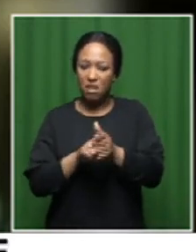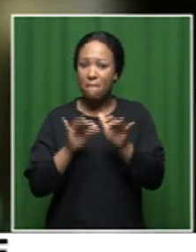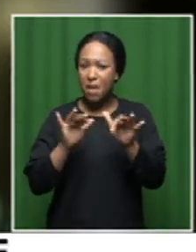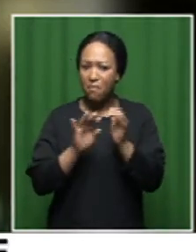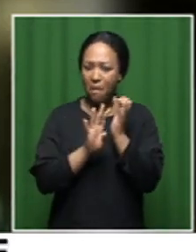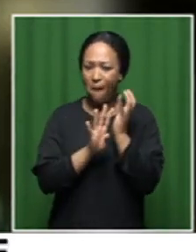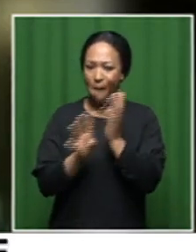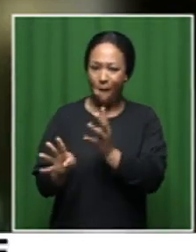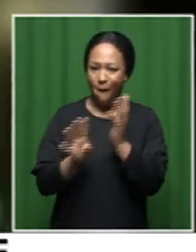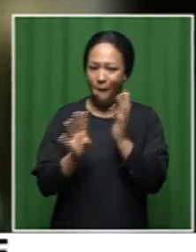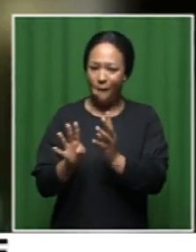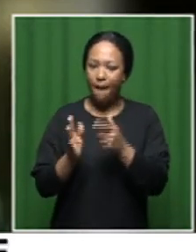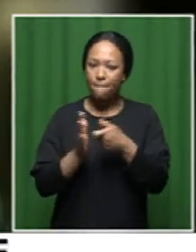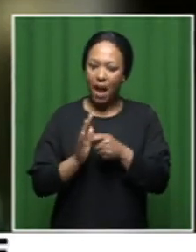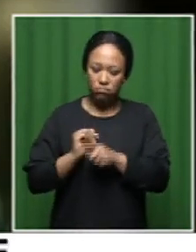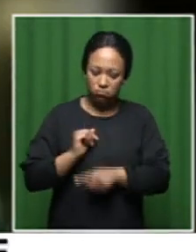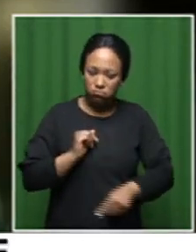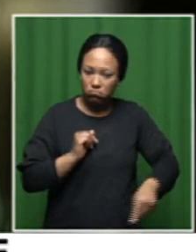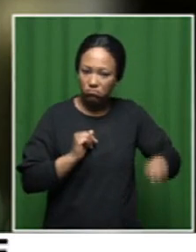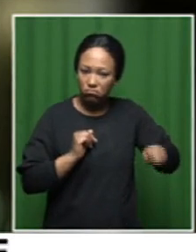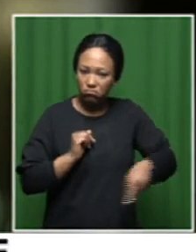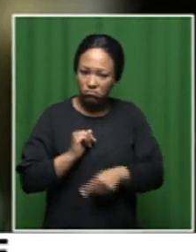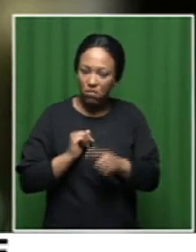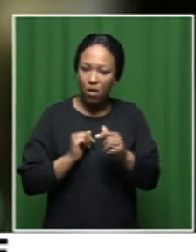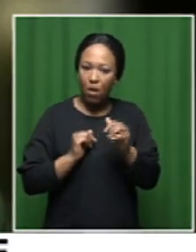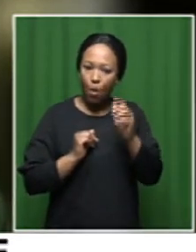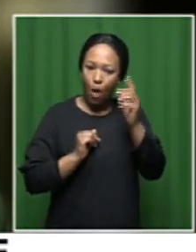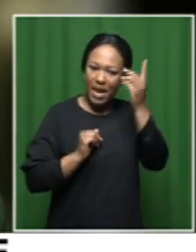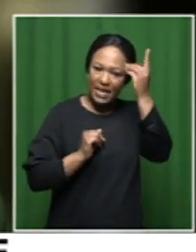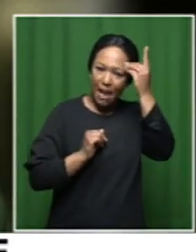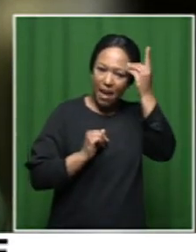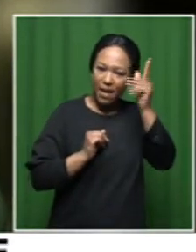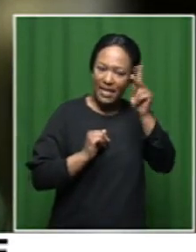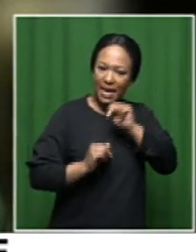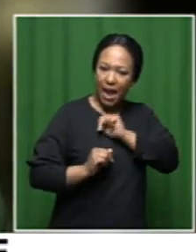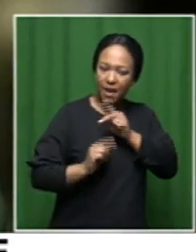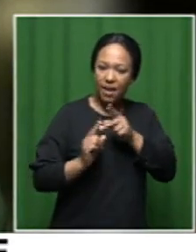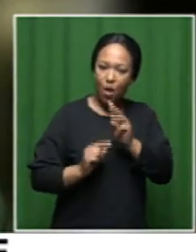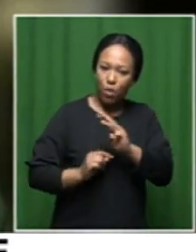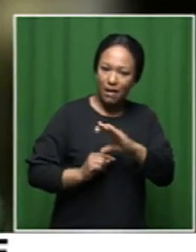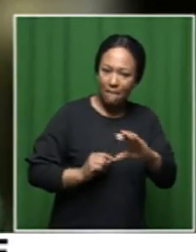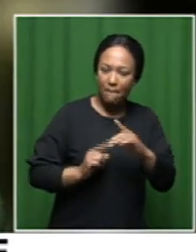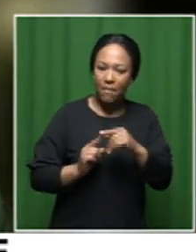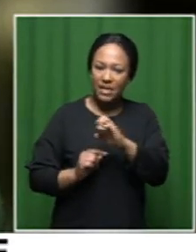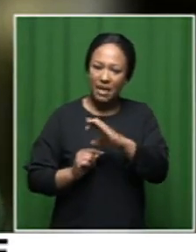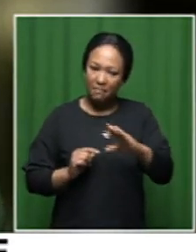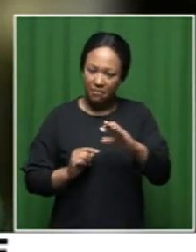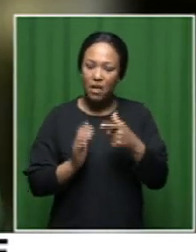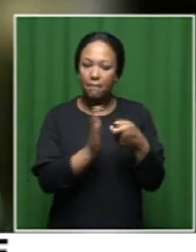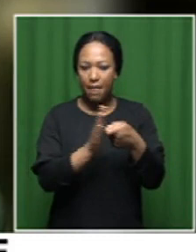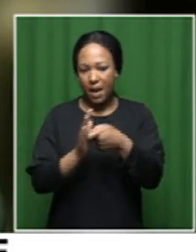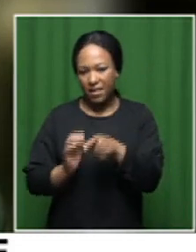coming down to the coast and looking to buy, whereas up country, we're seeing a much more seller's